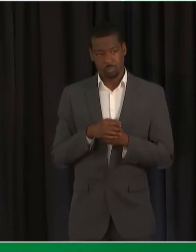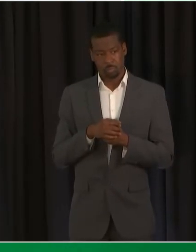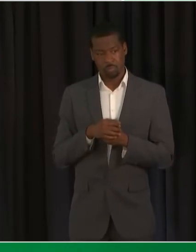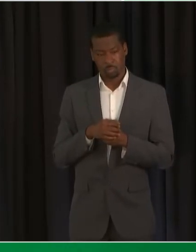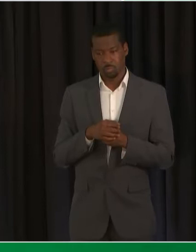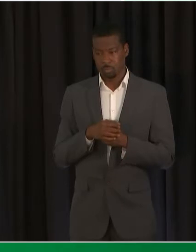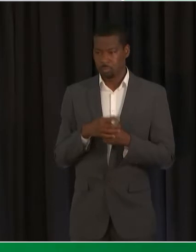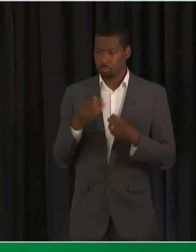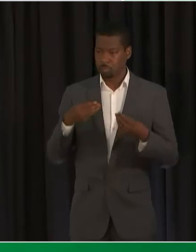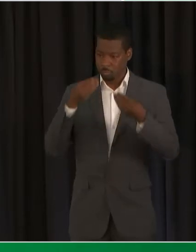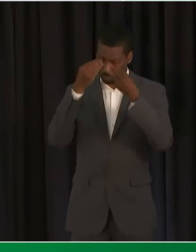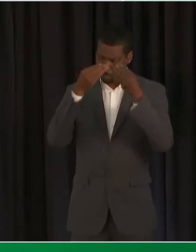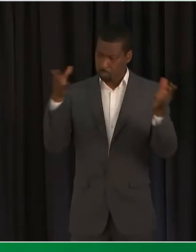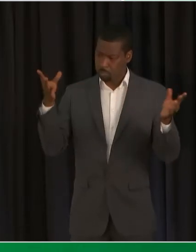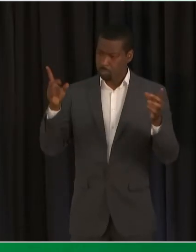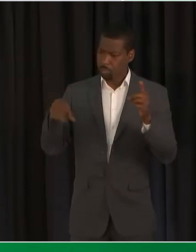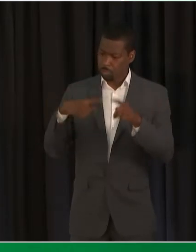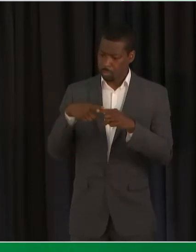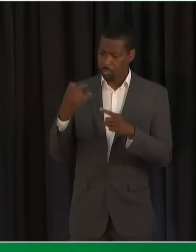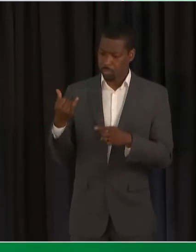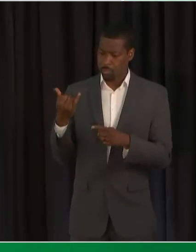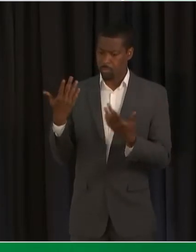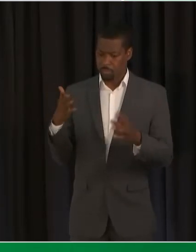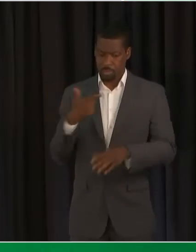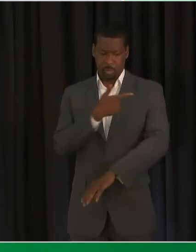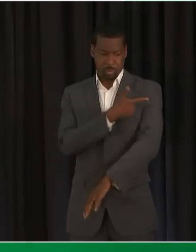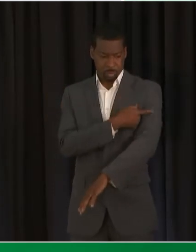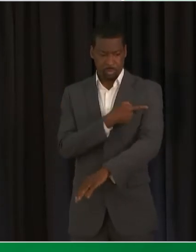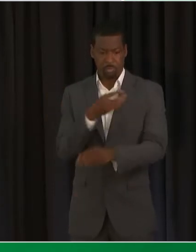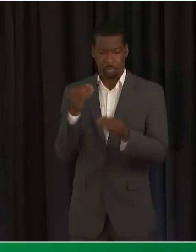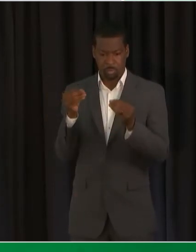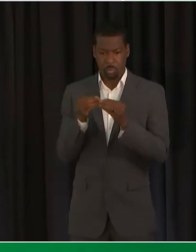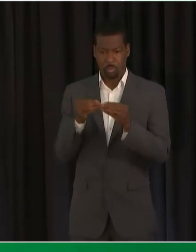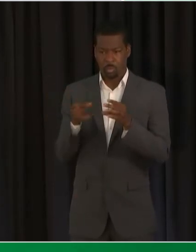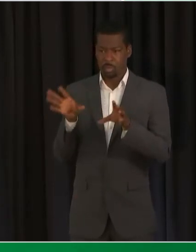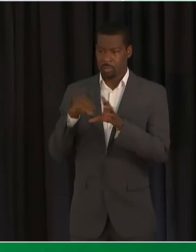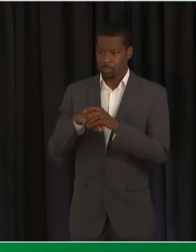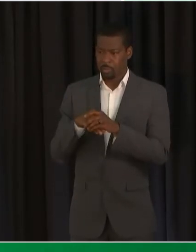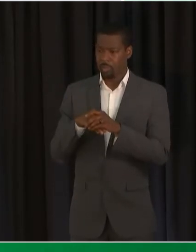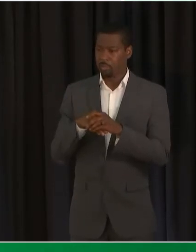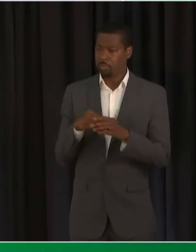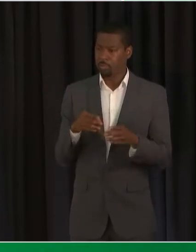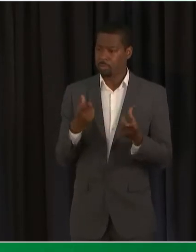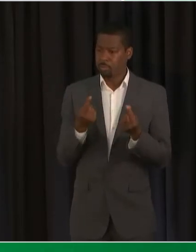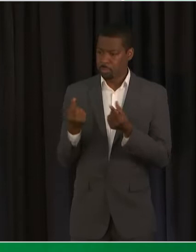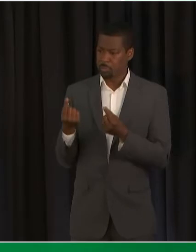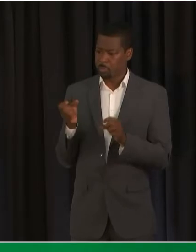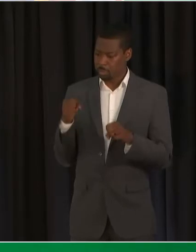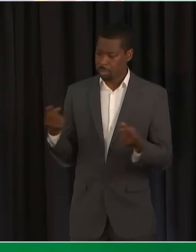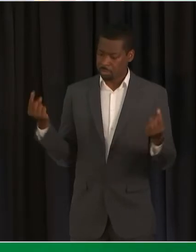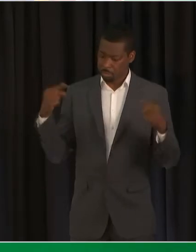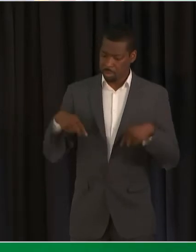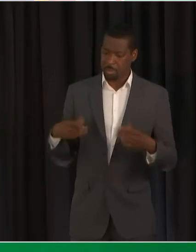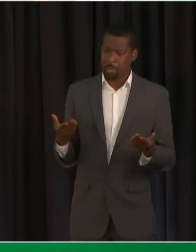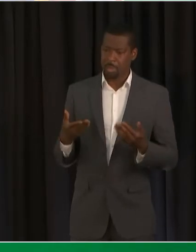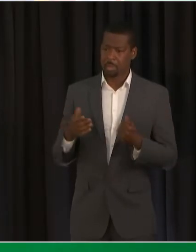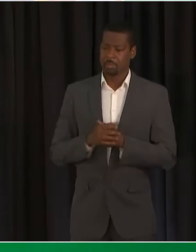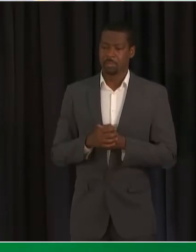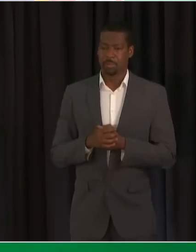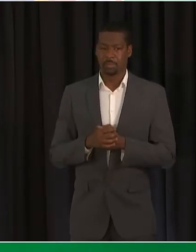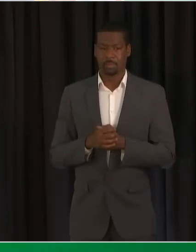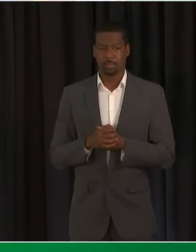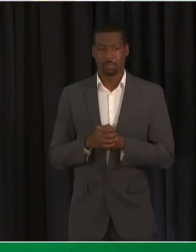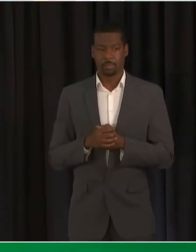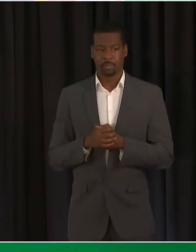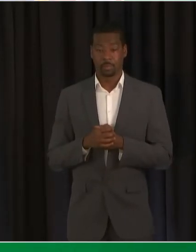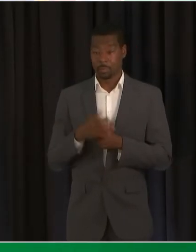It's a good reminder to everyone that as you get vaccinated, there's more activities that you can do. You might even be able to join us here in the weekly check-in. That's right. All